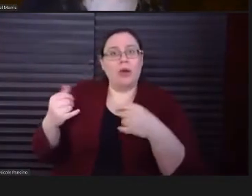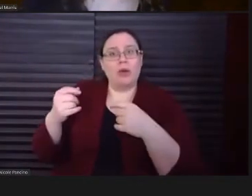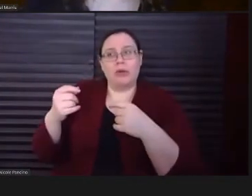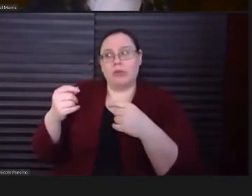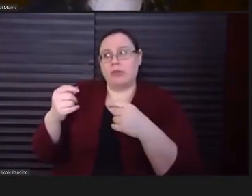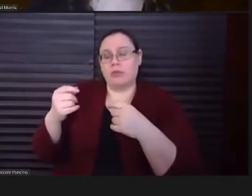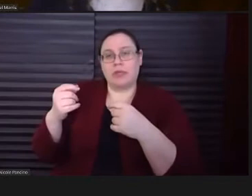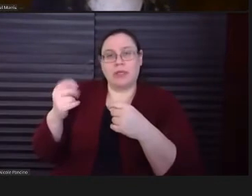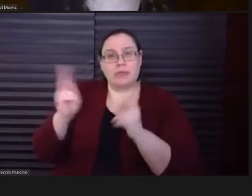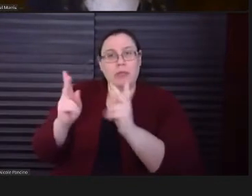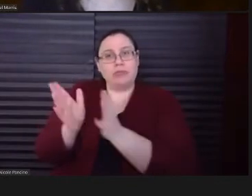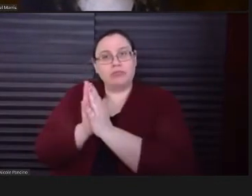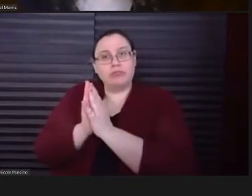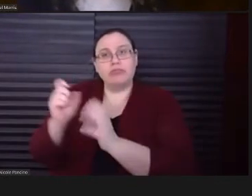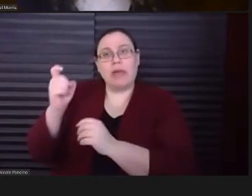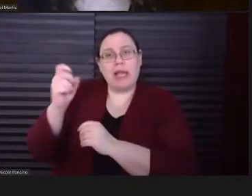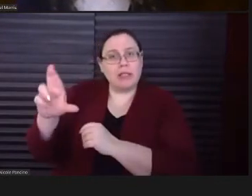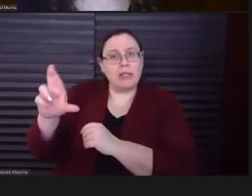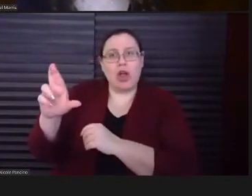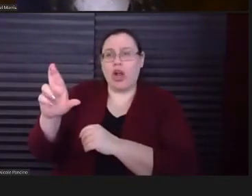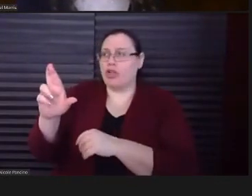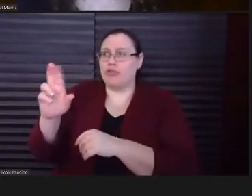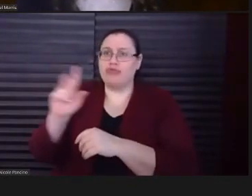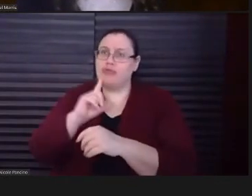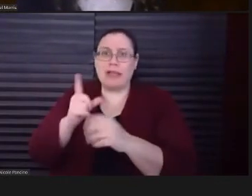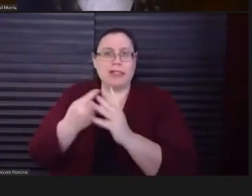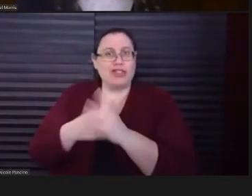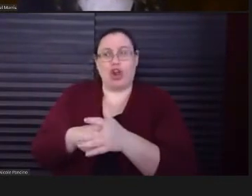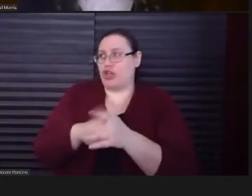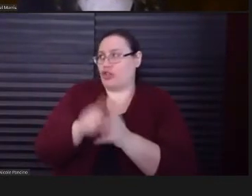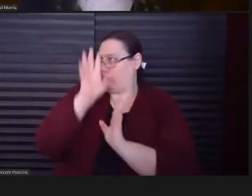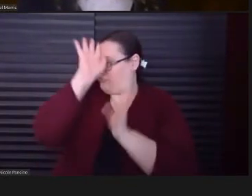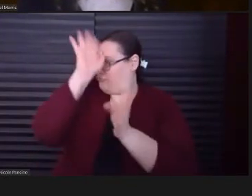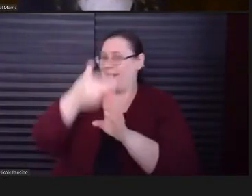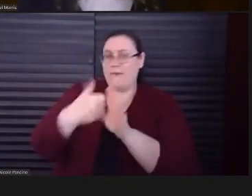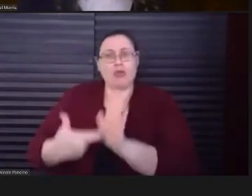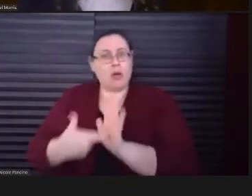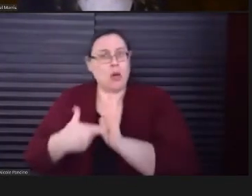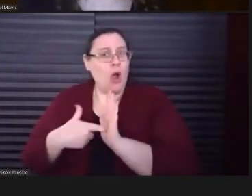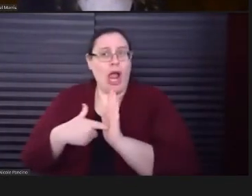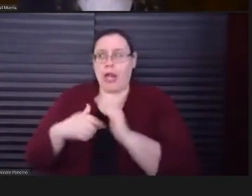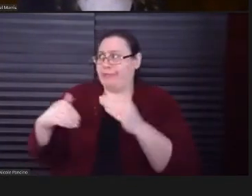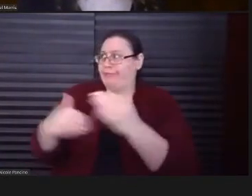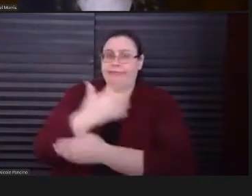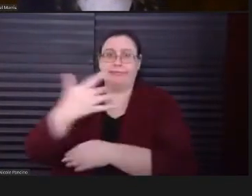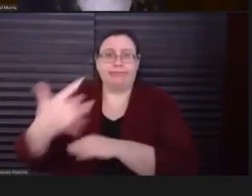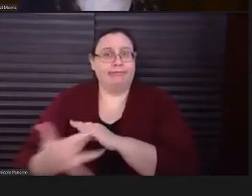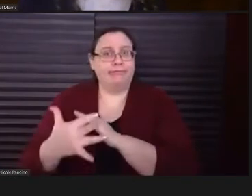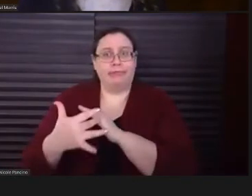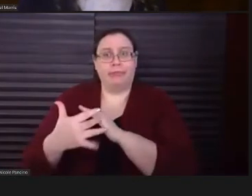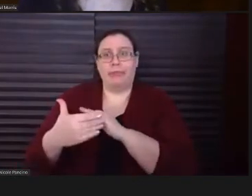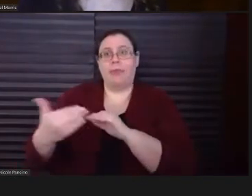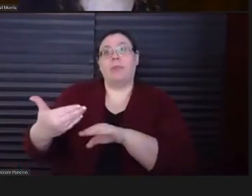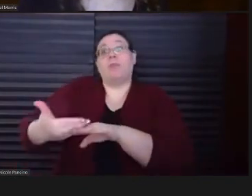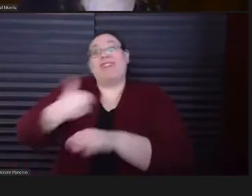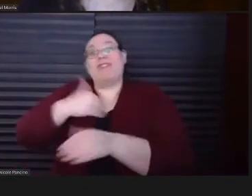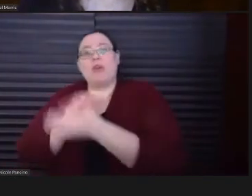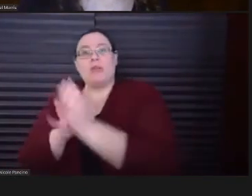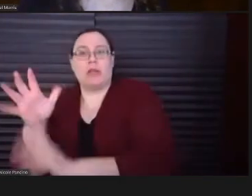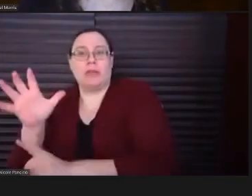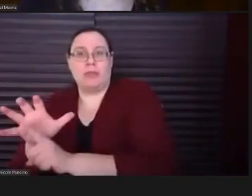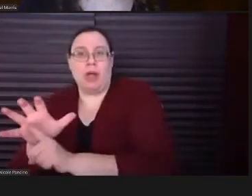request, see XR to be ahead of the curve, birth a new technology before it gets popular to bake